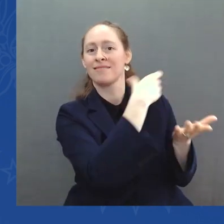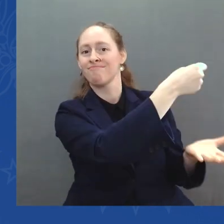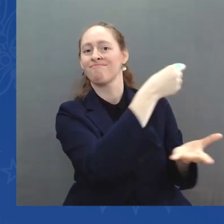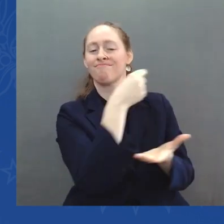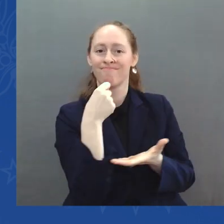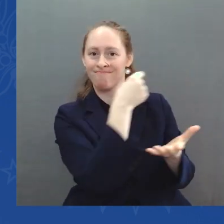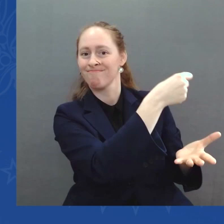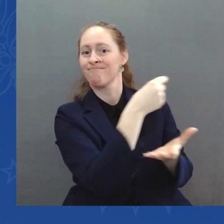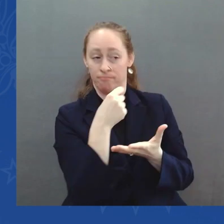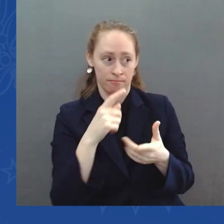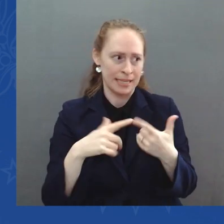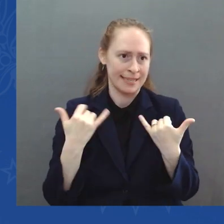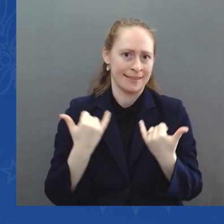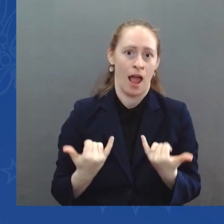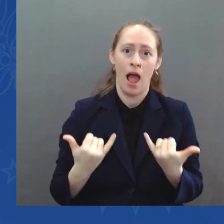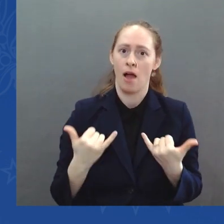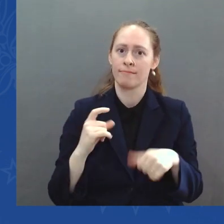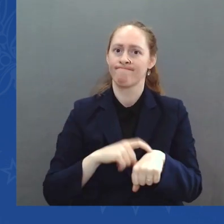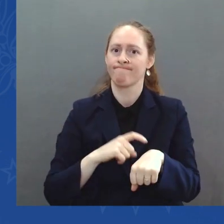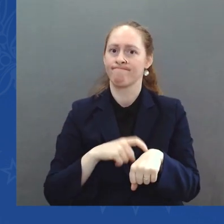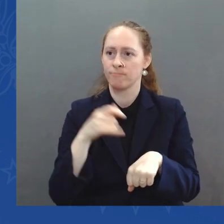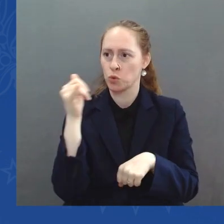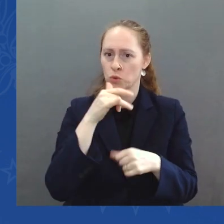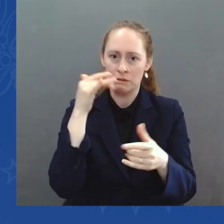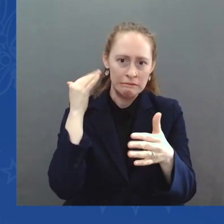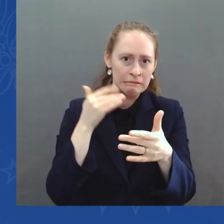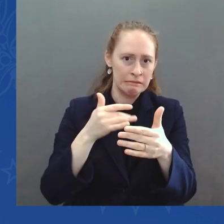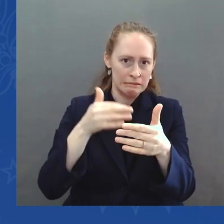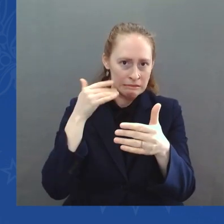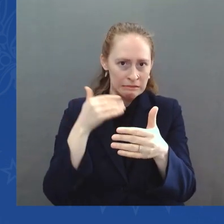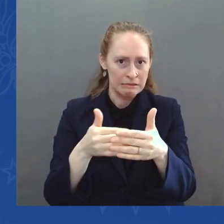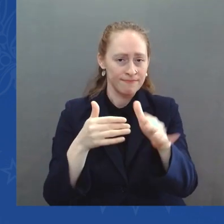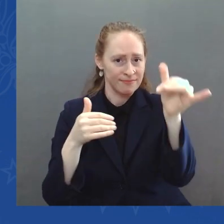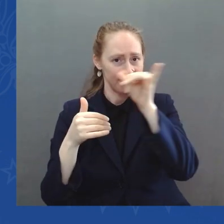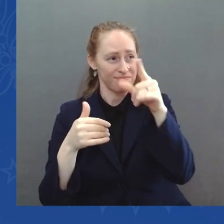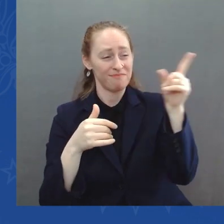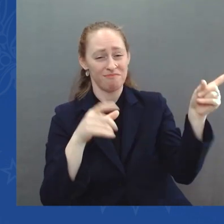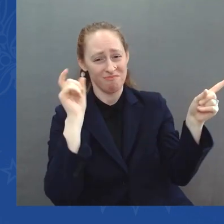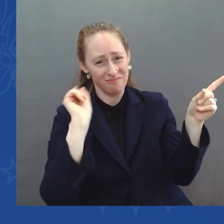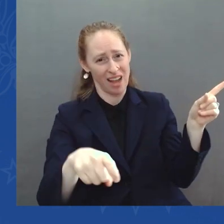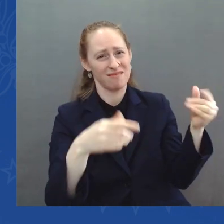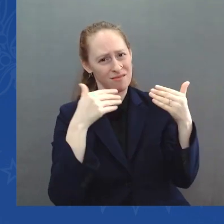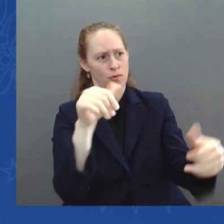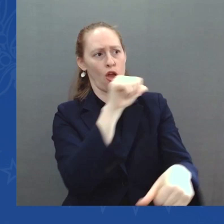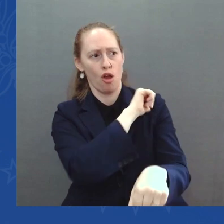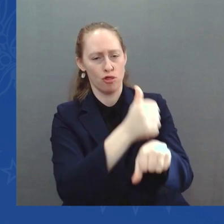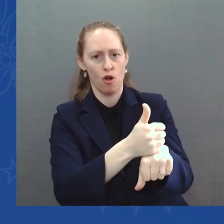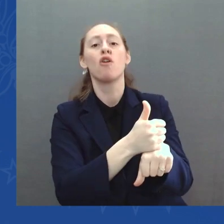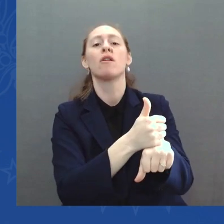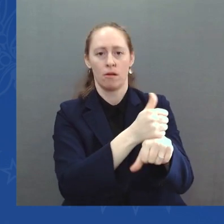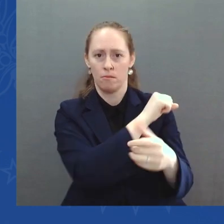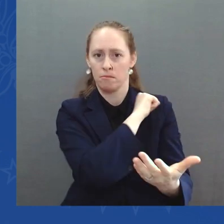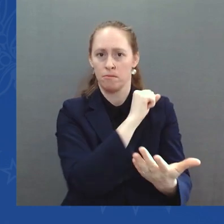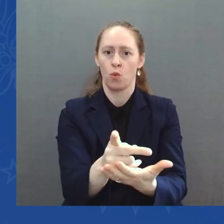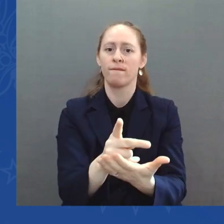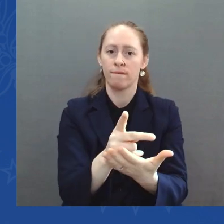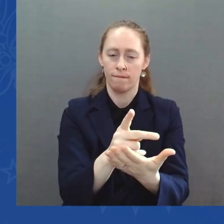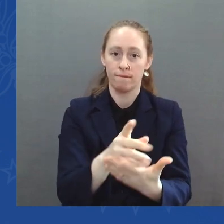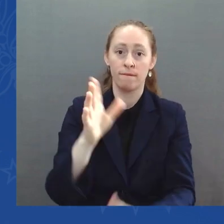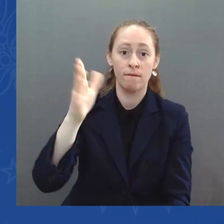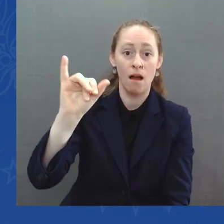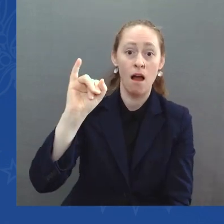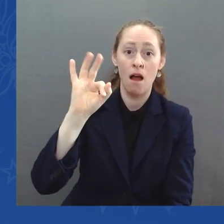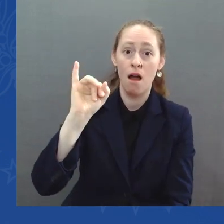fight COVID-19. We're already seeing the consequences of congressional inaction. The monoclonal antibody, take